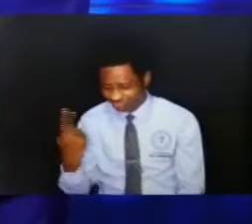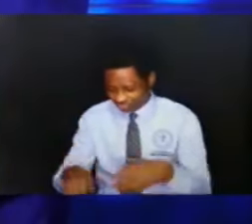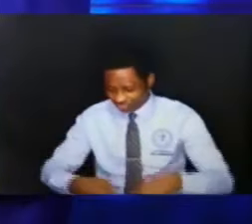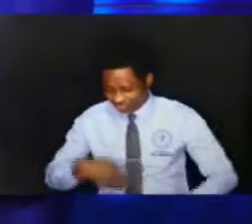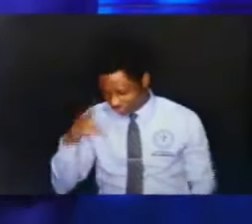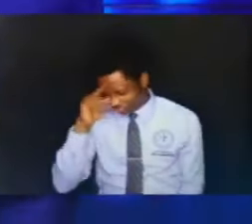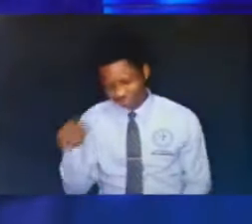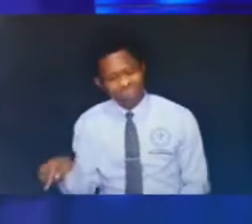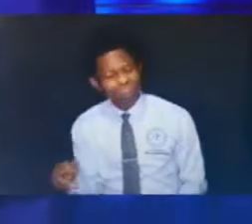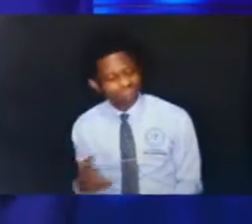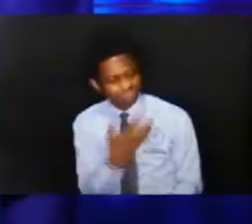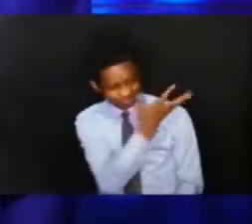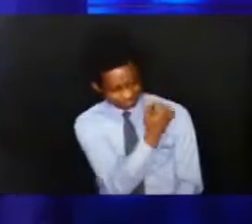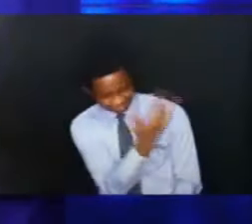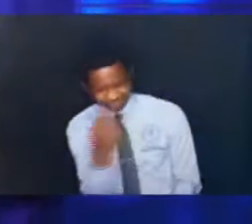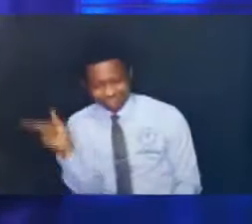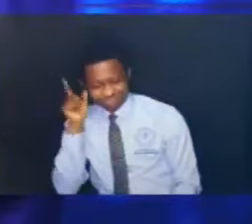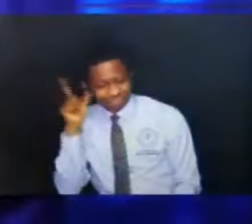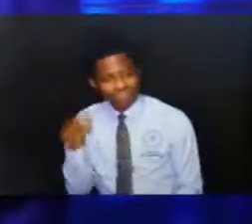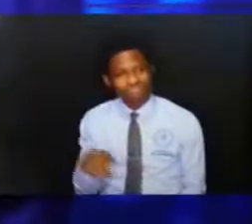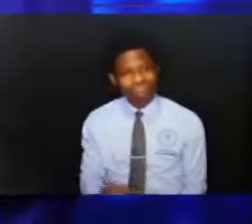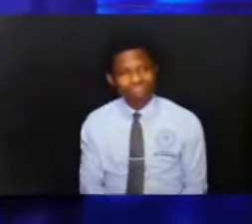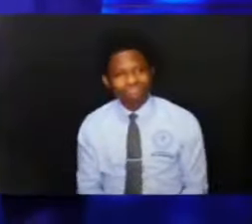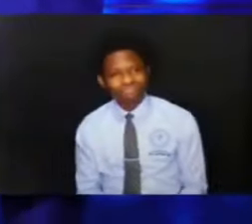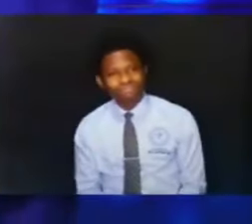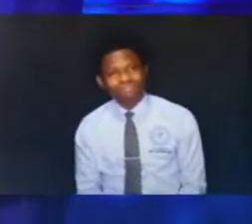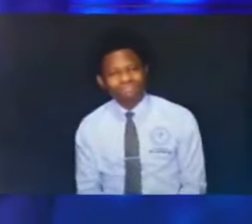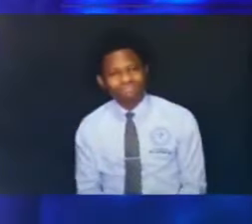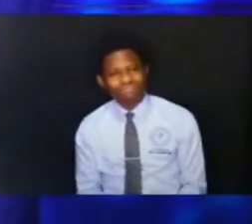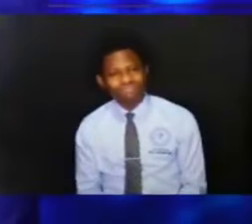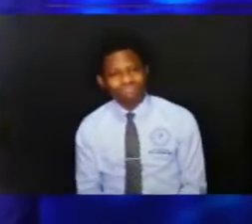has done. What